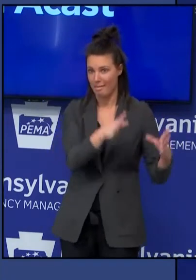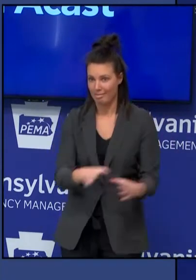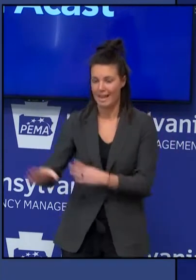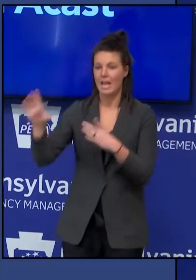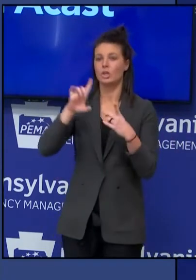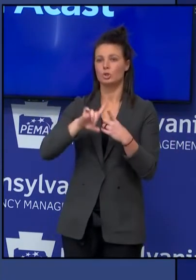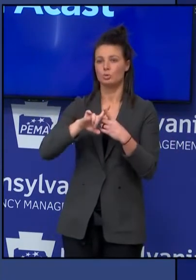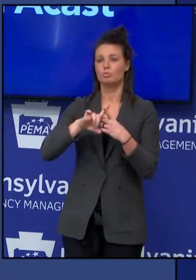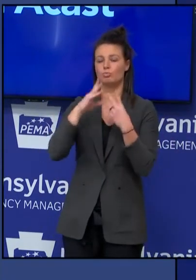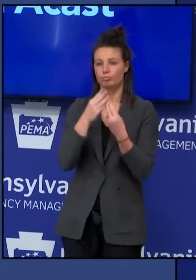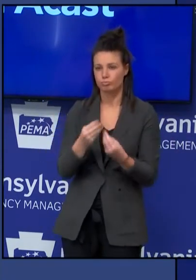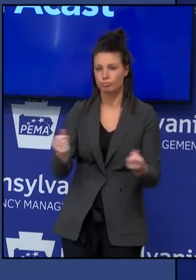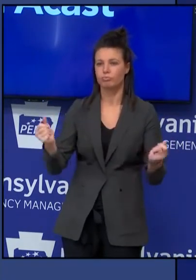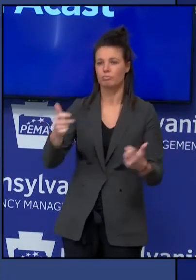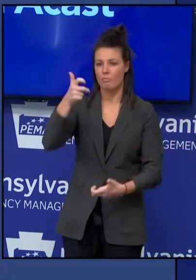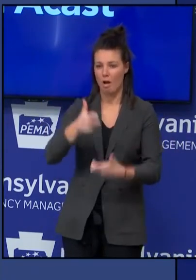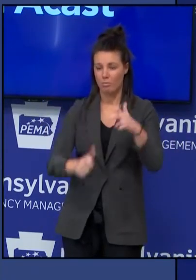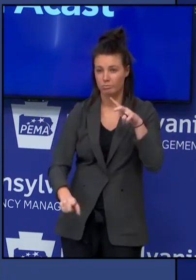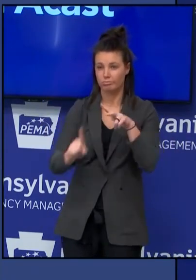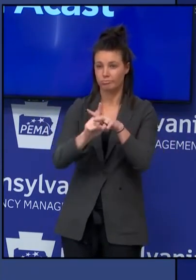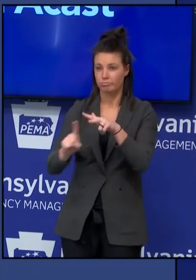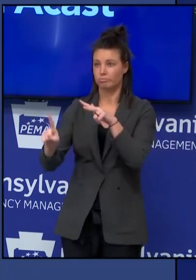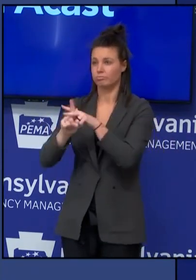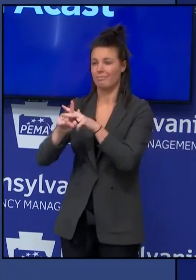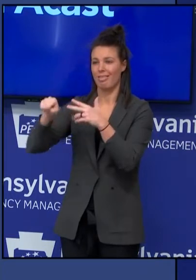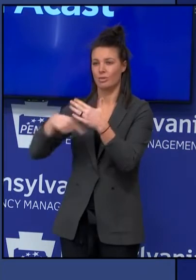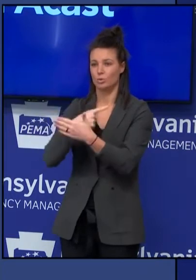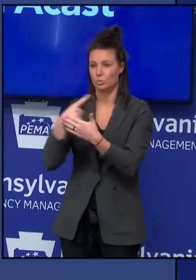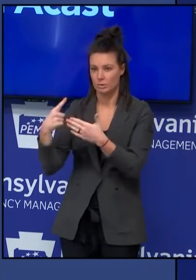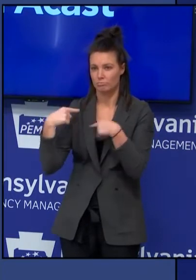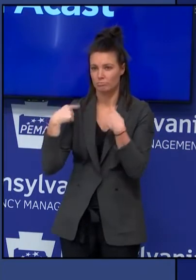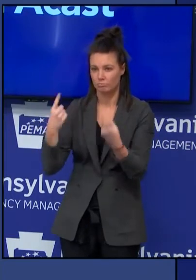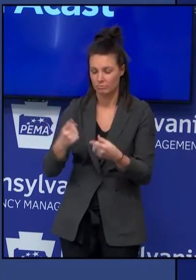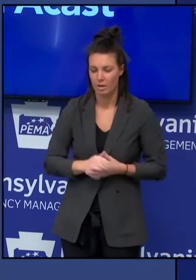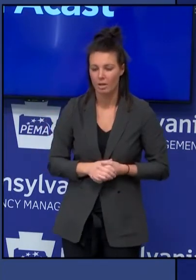remedy the situation Pennsylvania is facing this week.